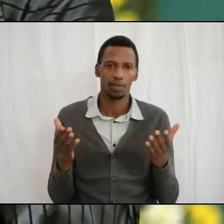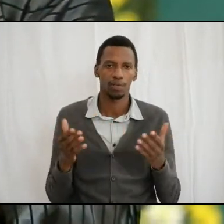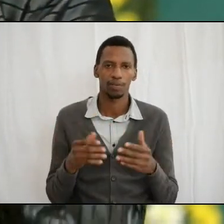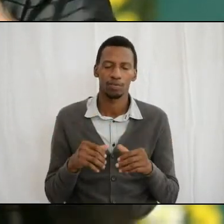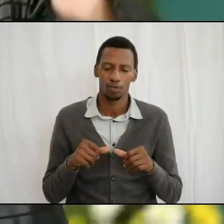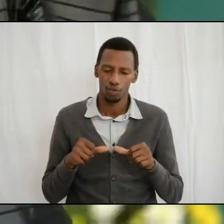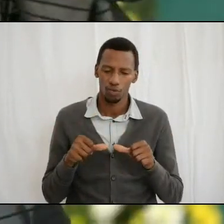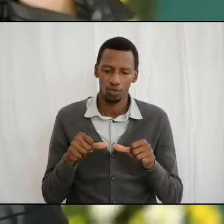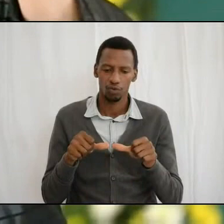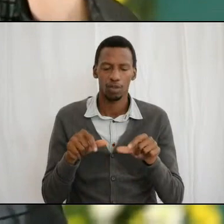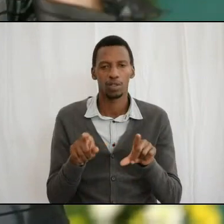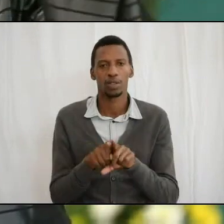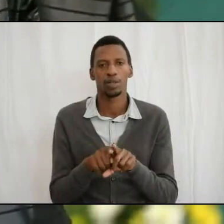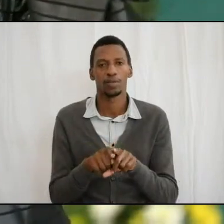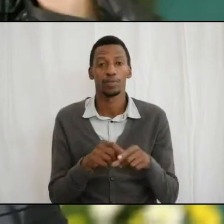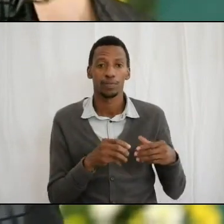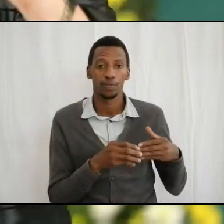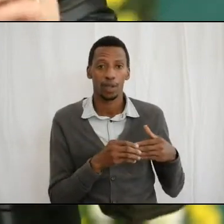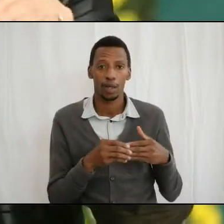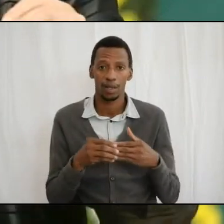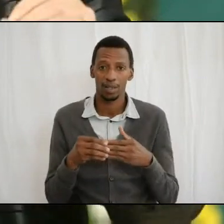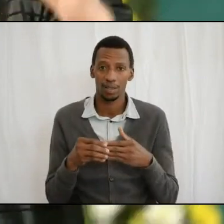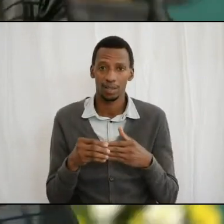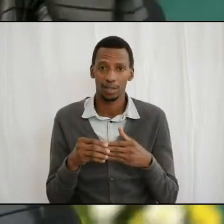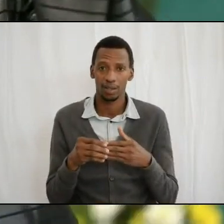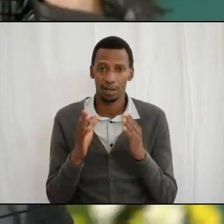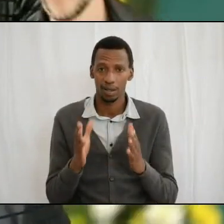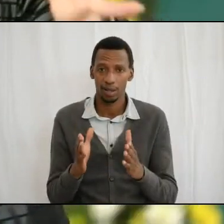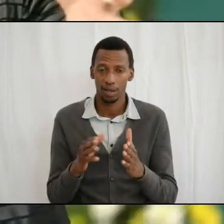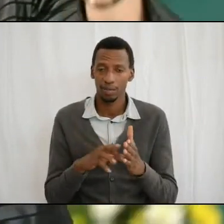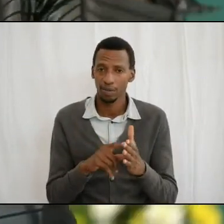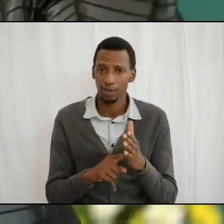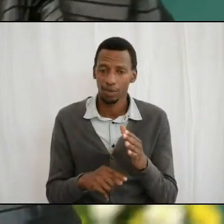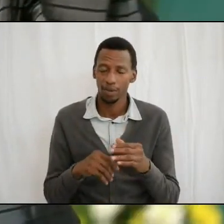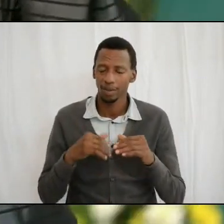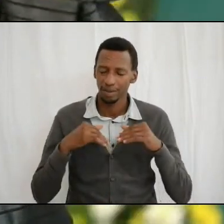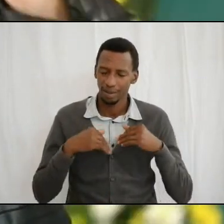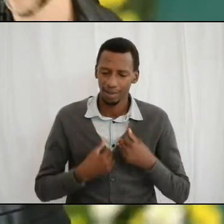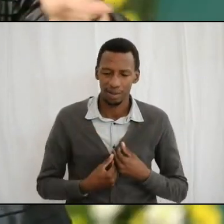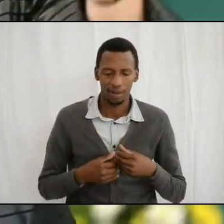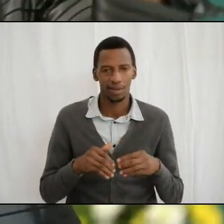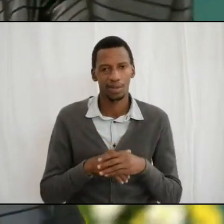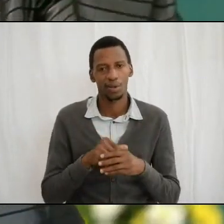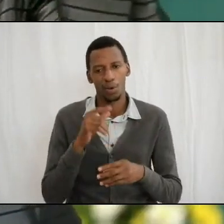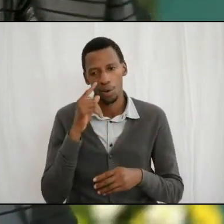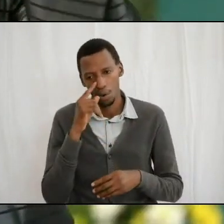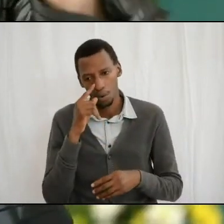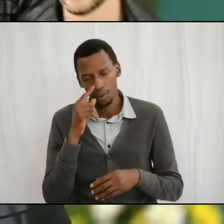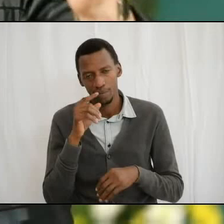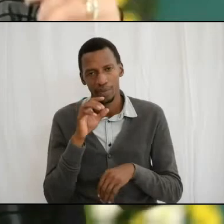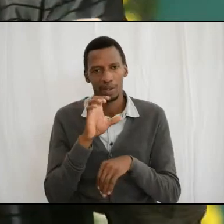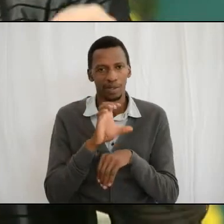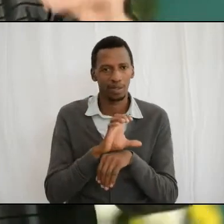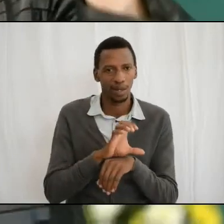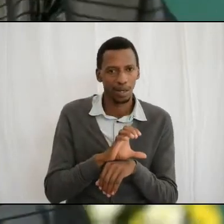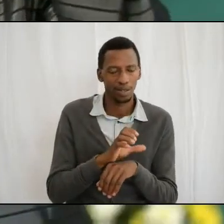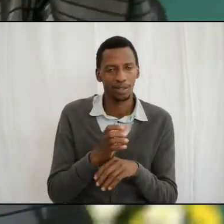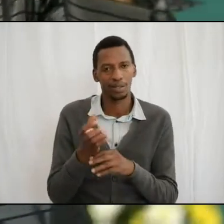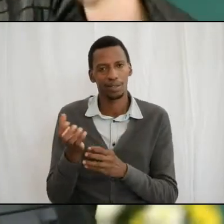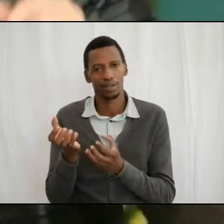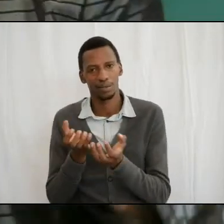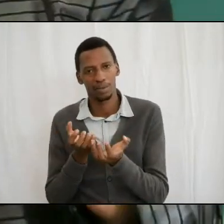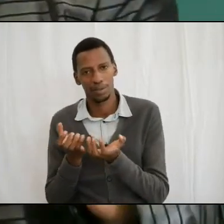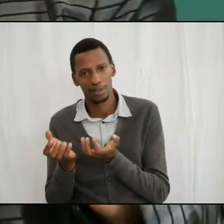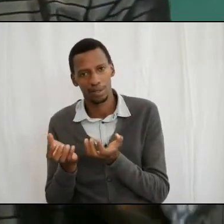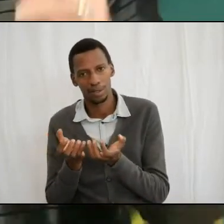the momentum. Leadership is tiring. Whether it's in the home, whether it's in church, whether it's running a business,